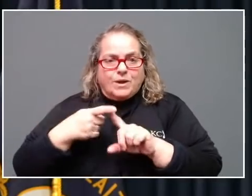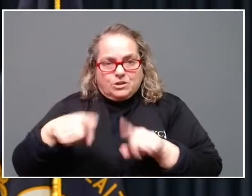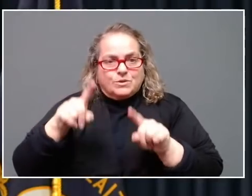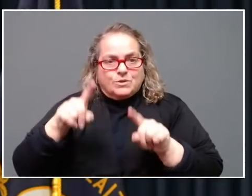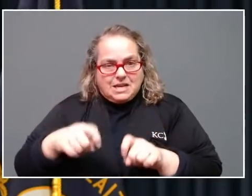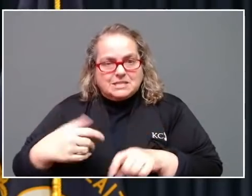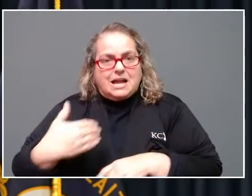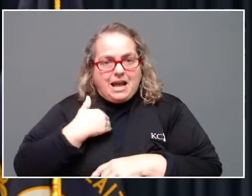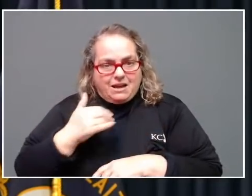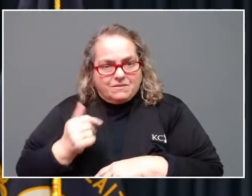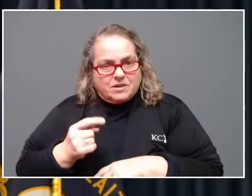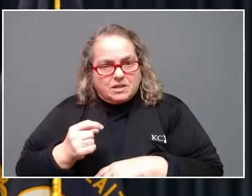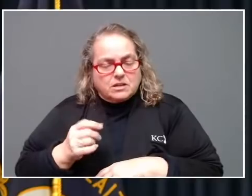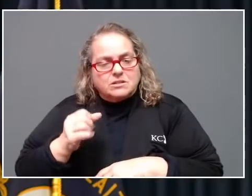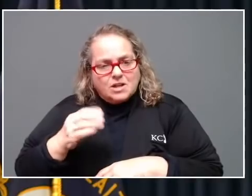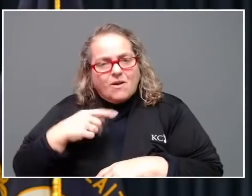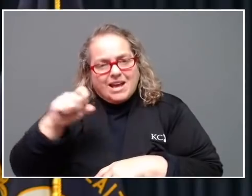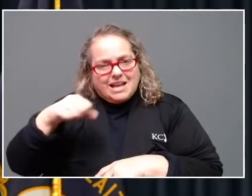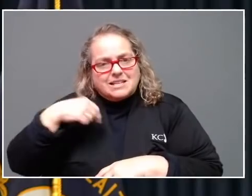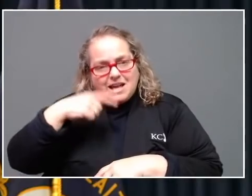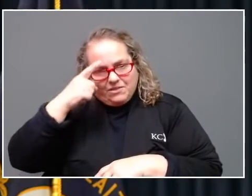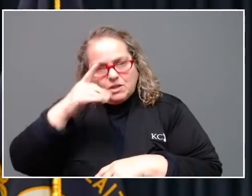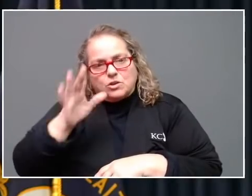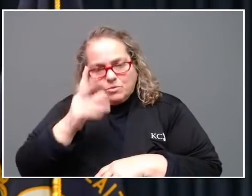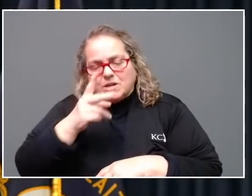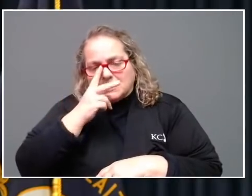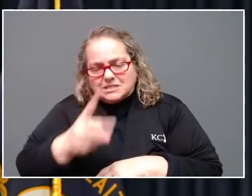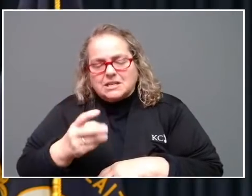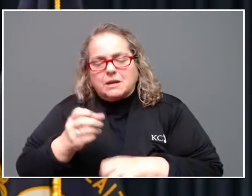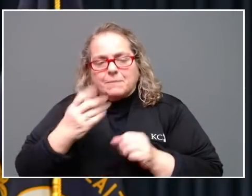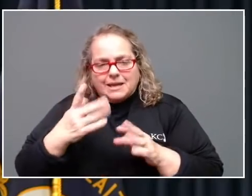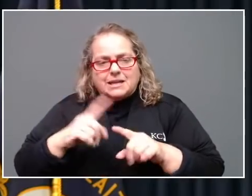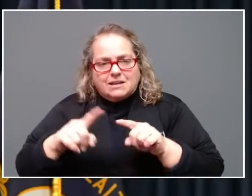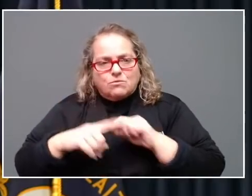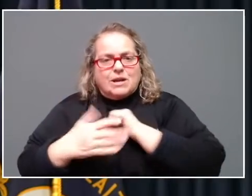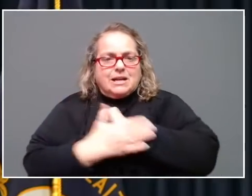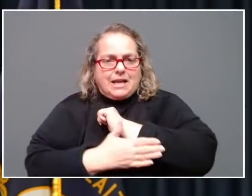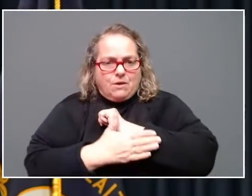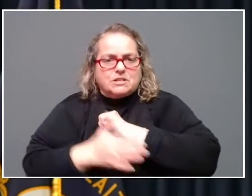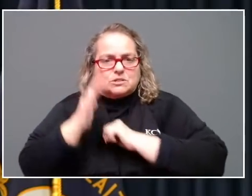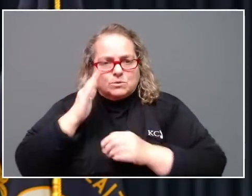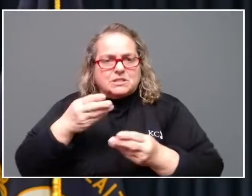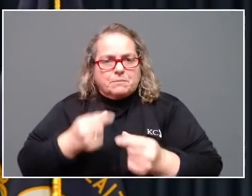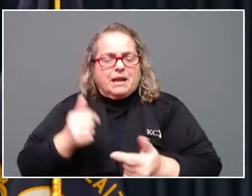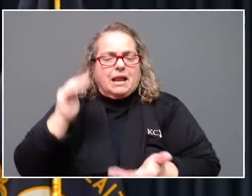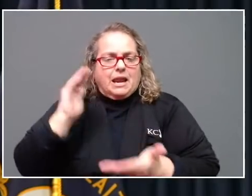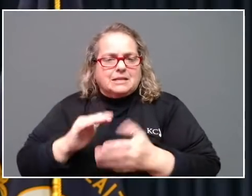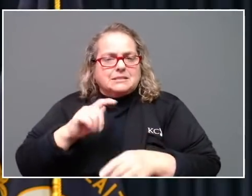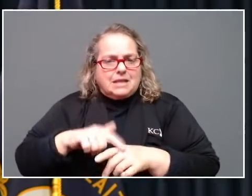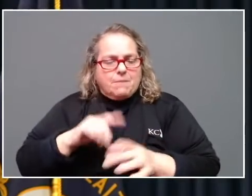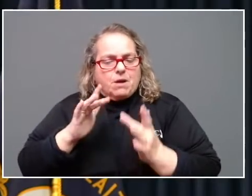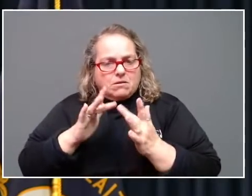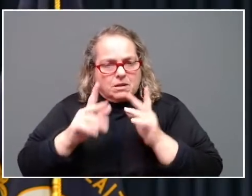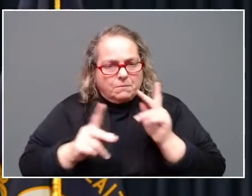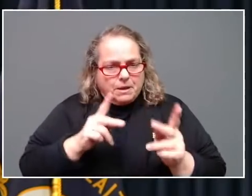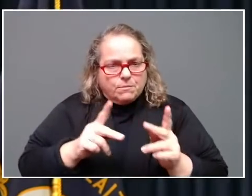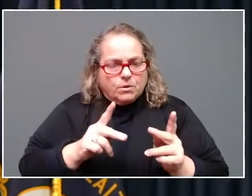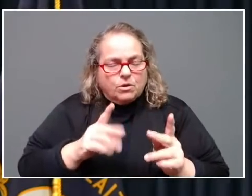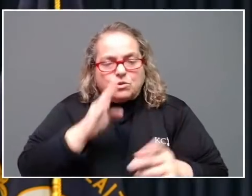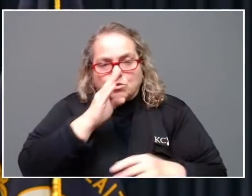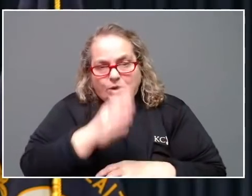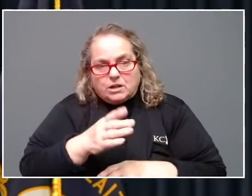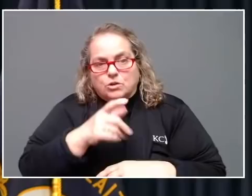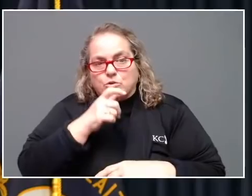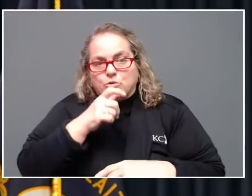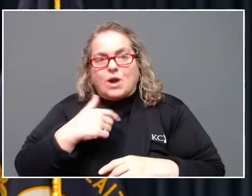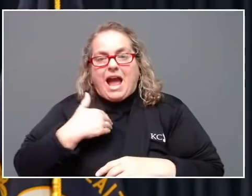So yes, I think you will see that counties will spend less time contacting people directly who test positive. But let me say, if